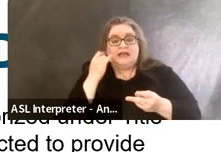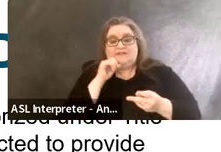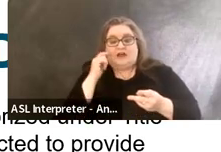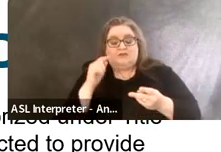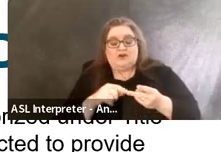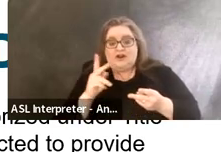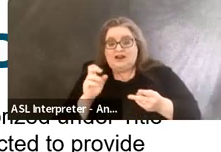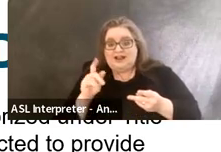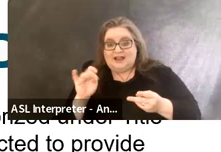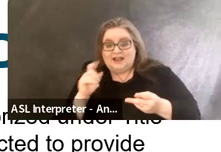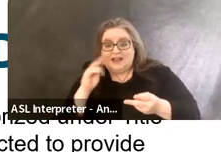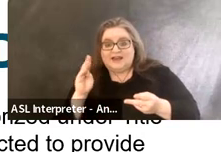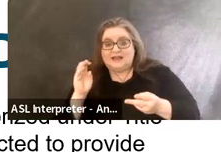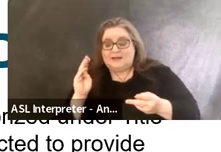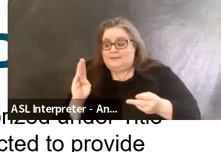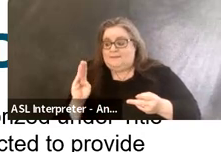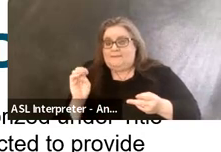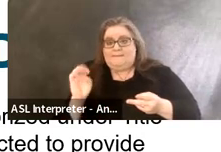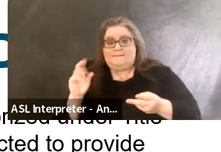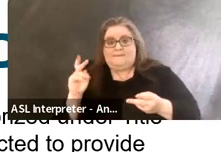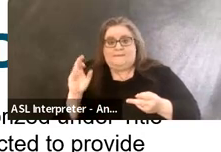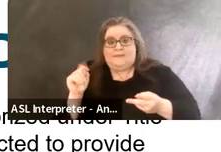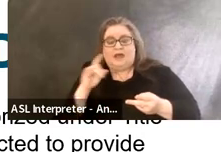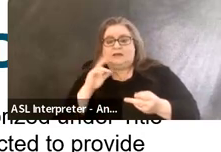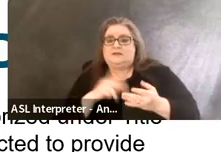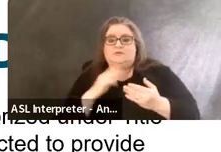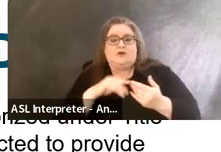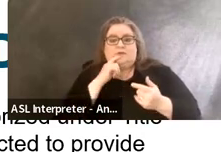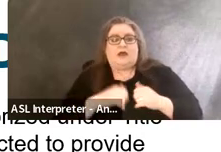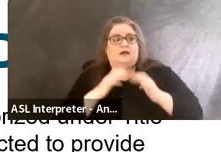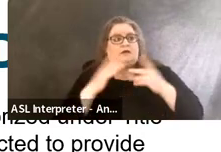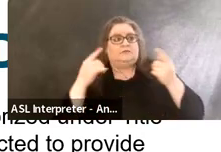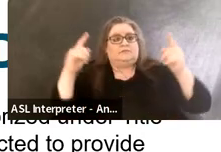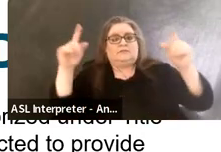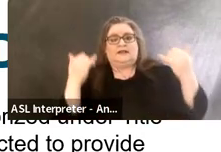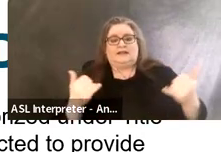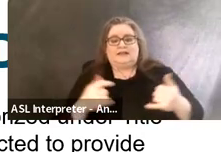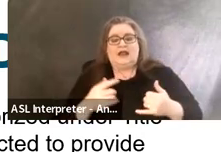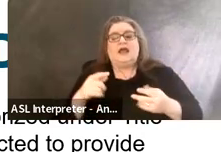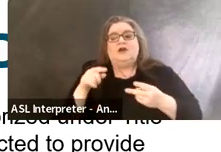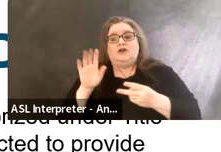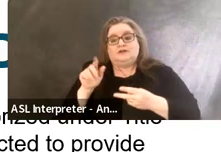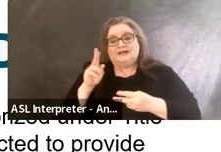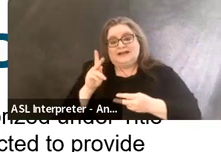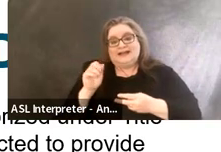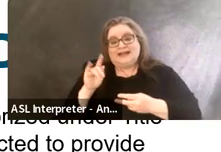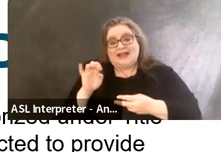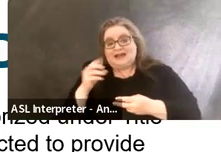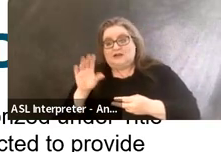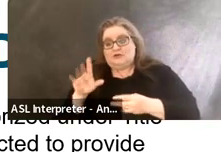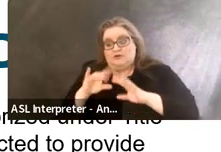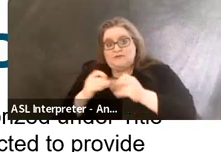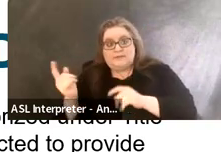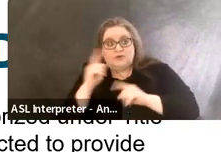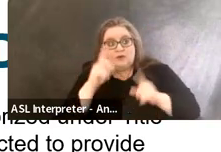would not have the Medicaid program as it is today. Katie and her family went to President Reagan and said, you know,